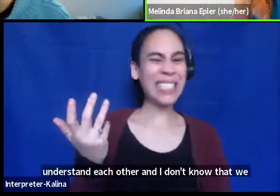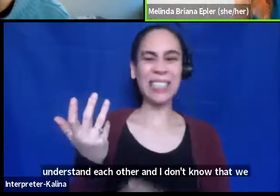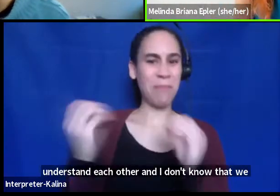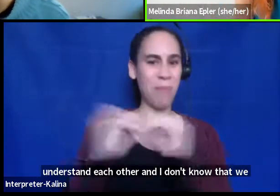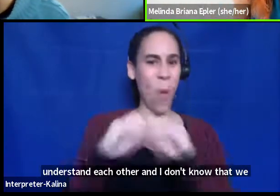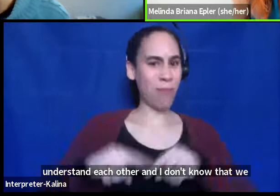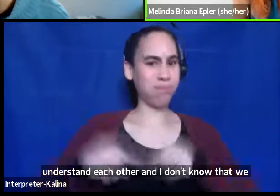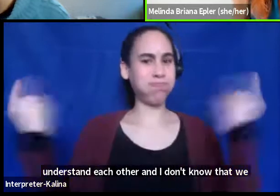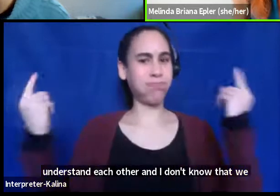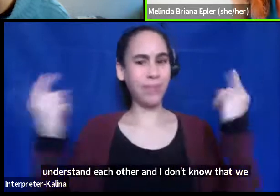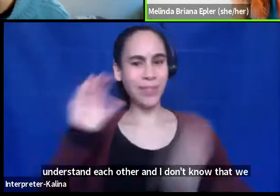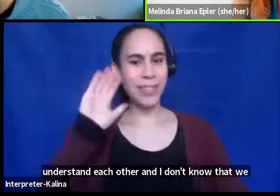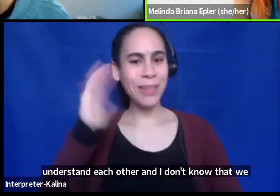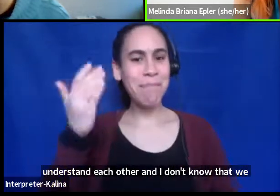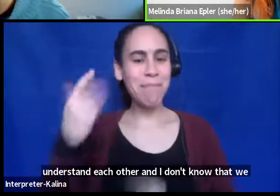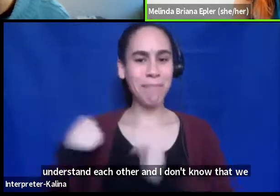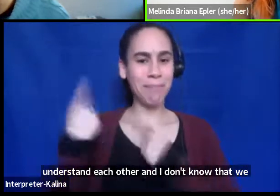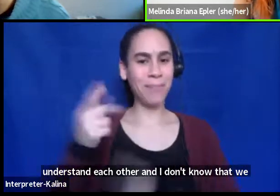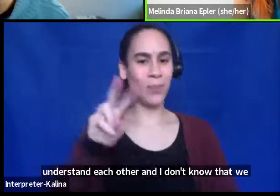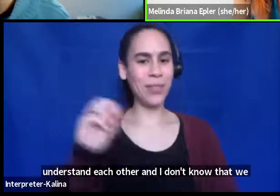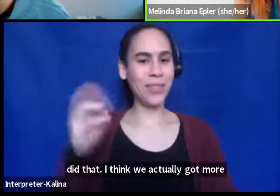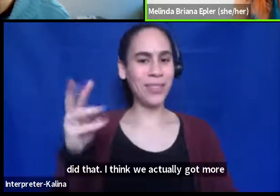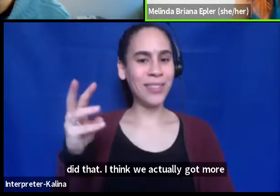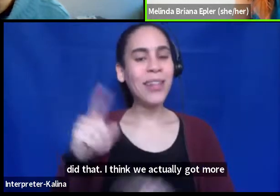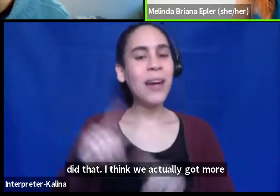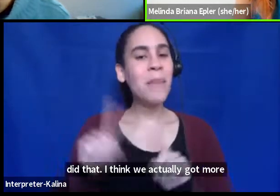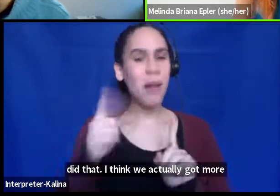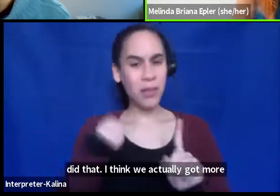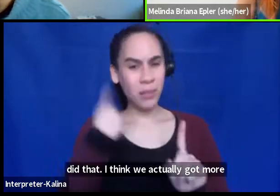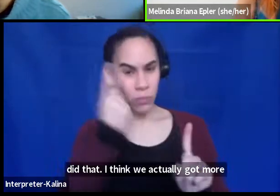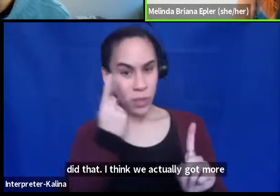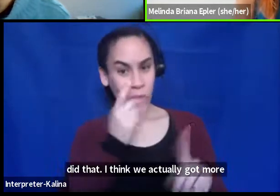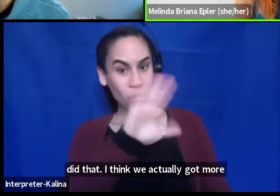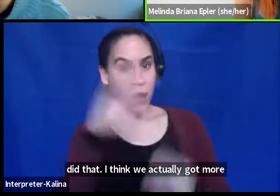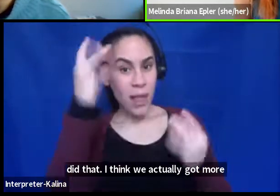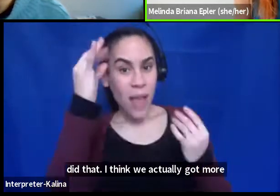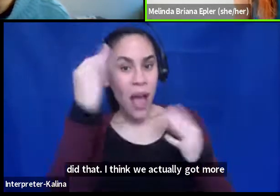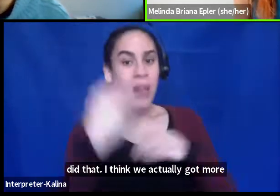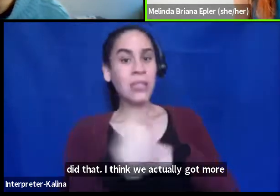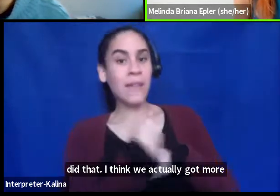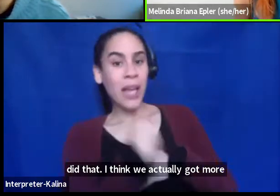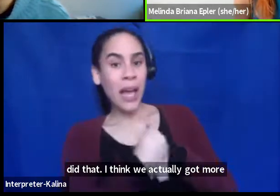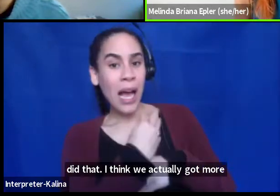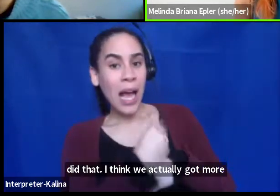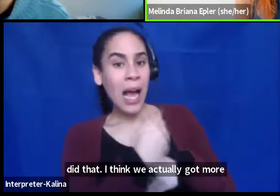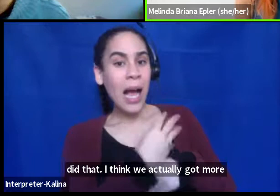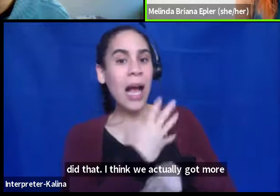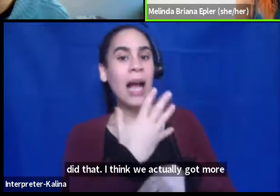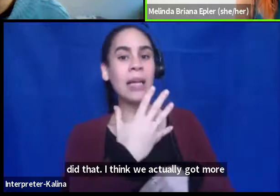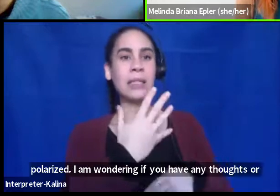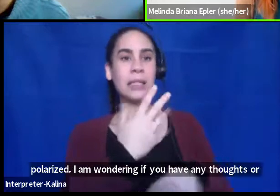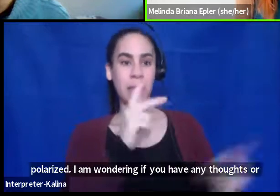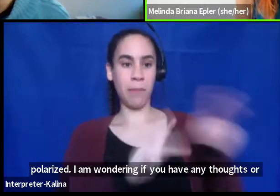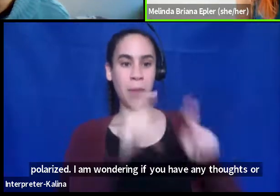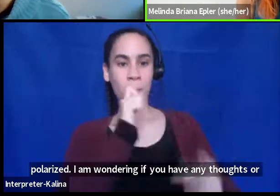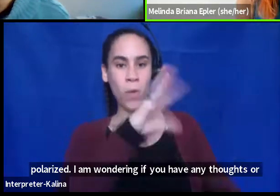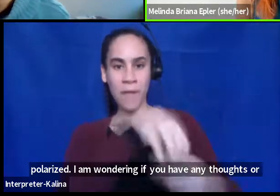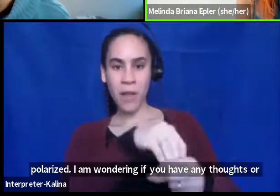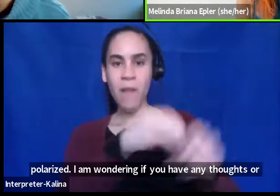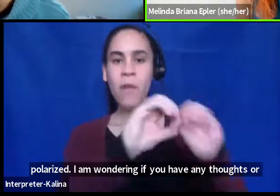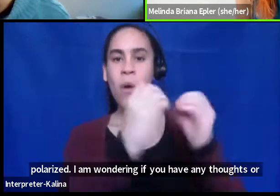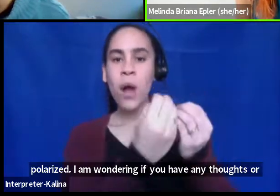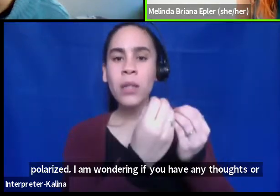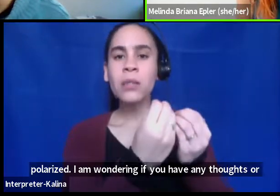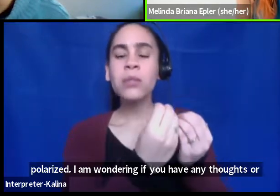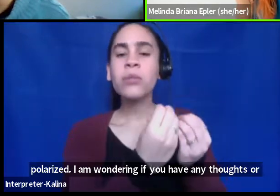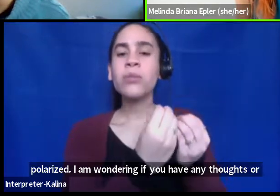polarized. And so I'm wondering if you have any thoughts of advice for people in organizations where they're looking